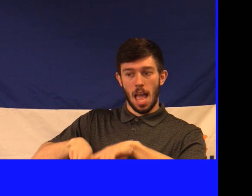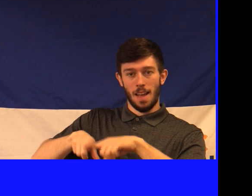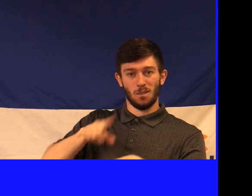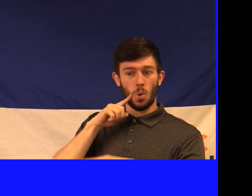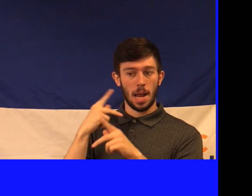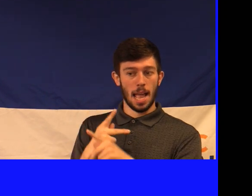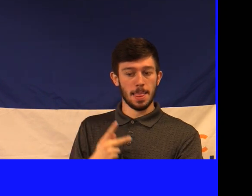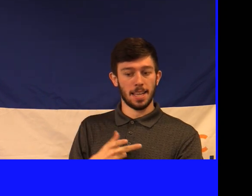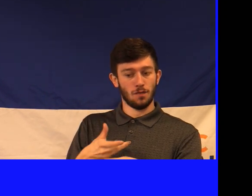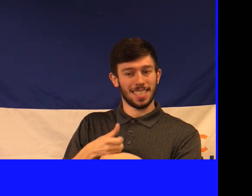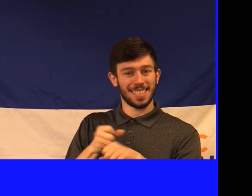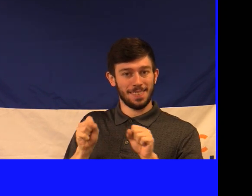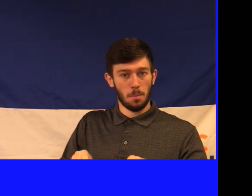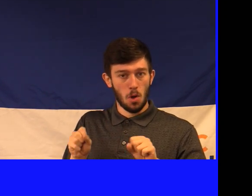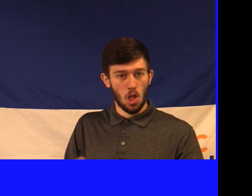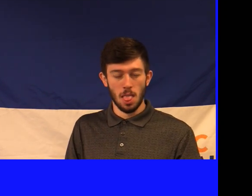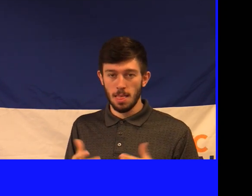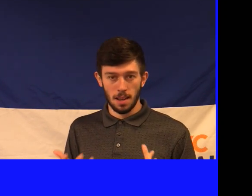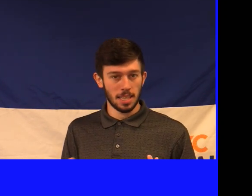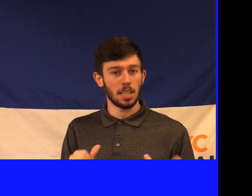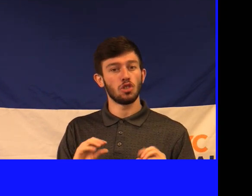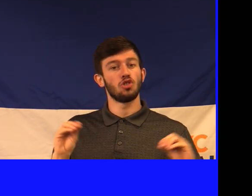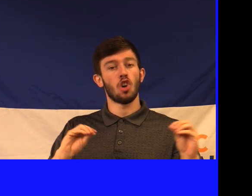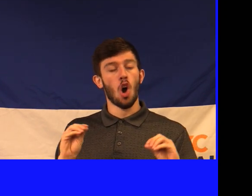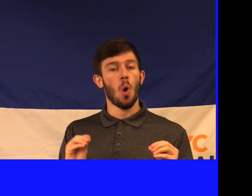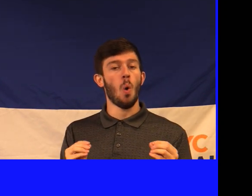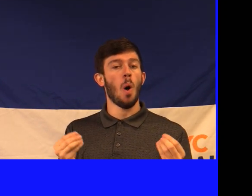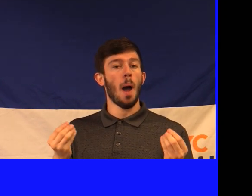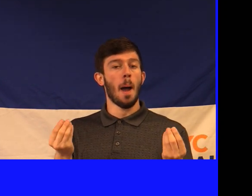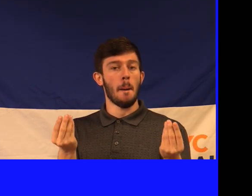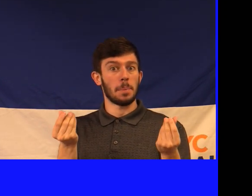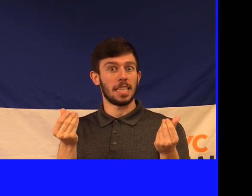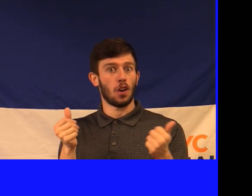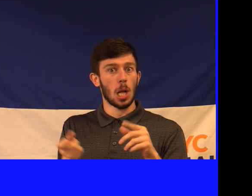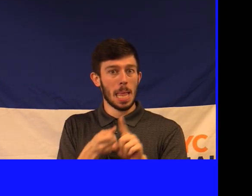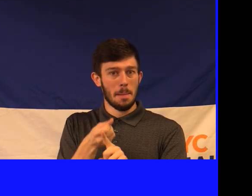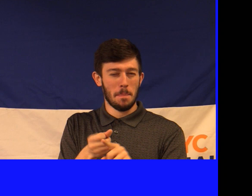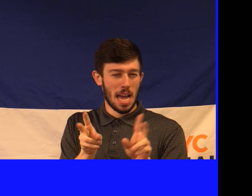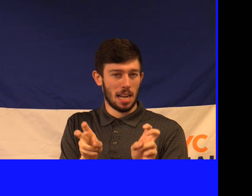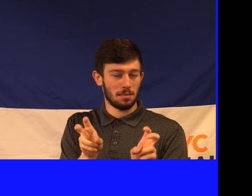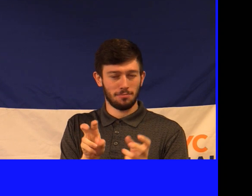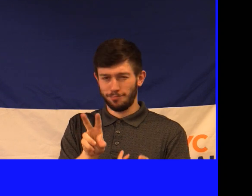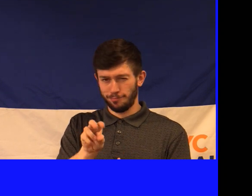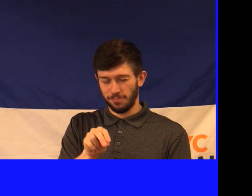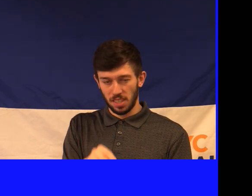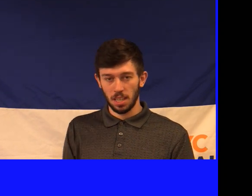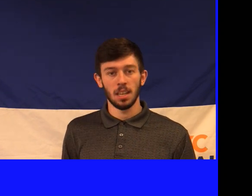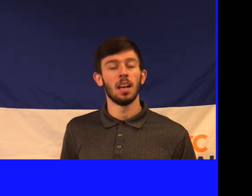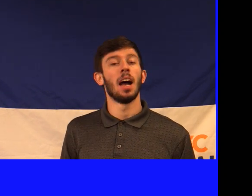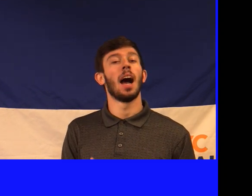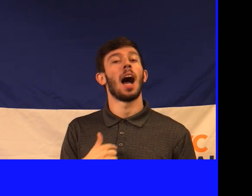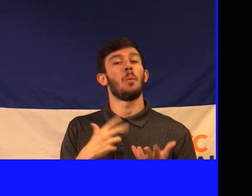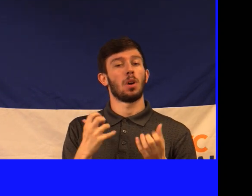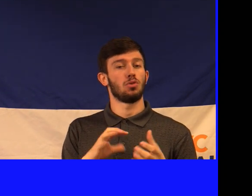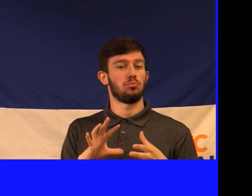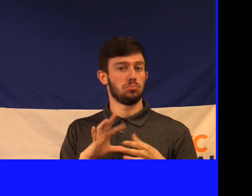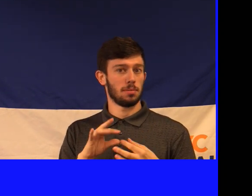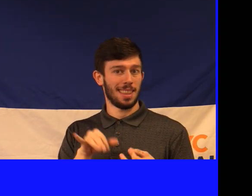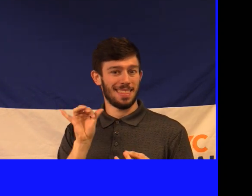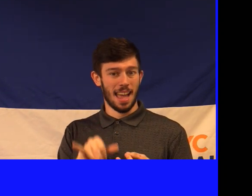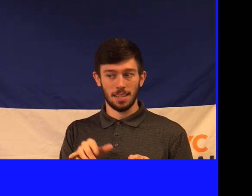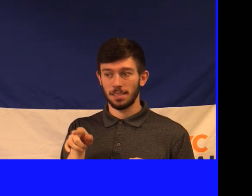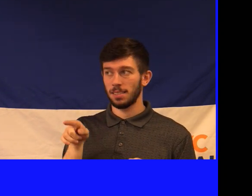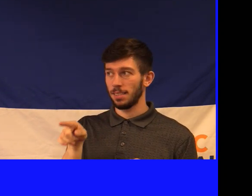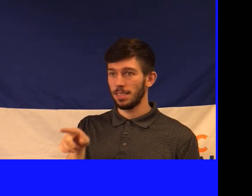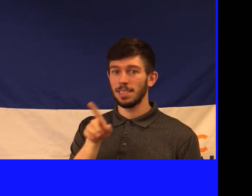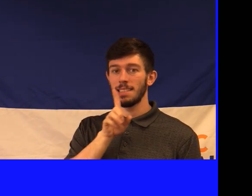doesn't have a material impact on the financial statement, and I just want to note that that this is a control issue,